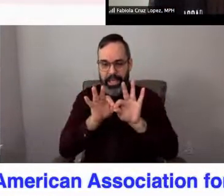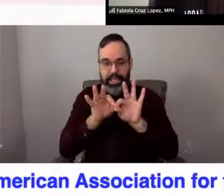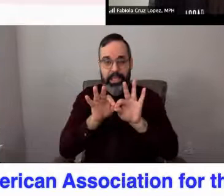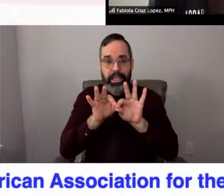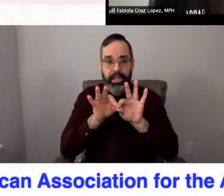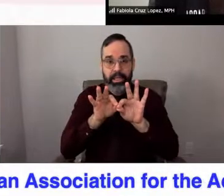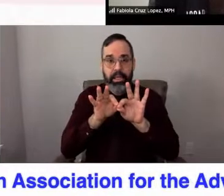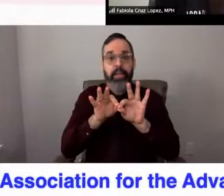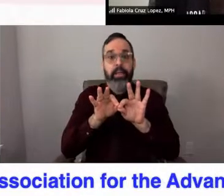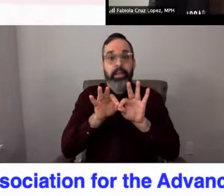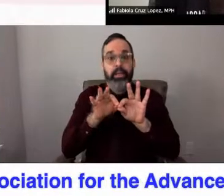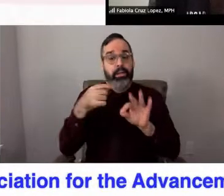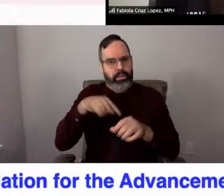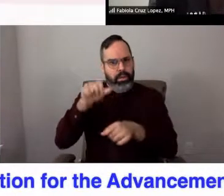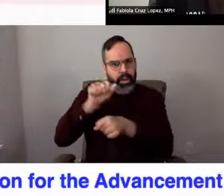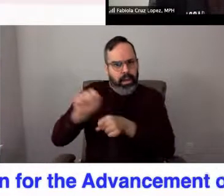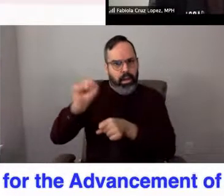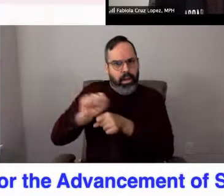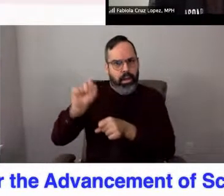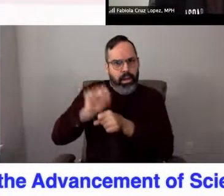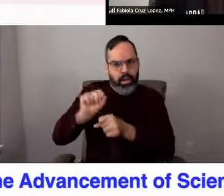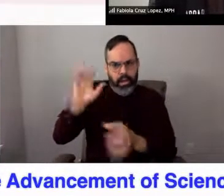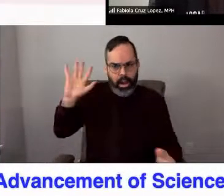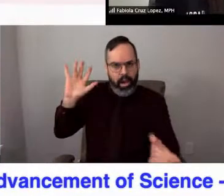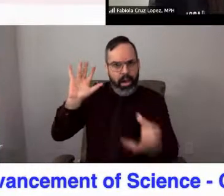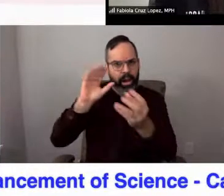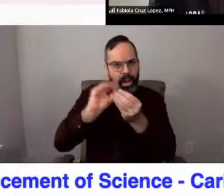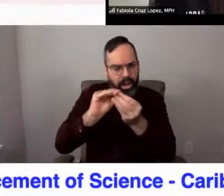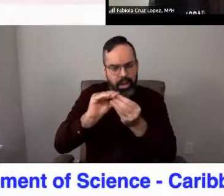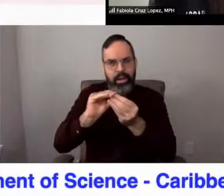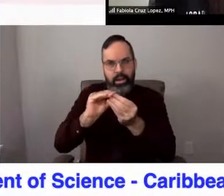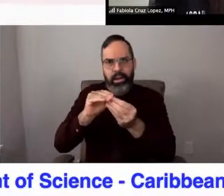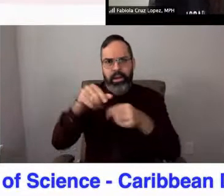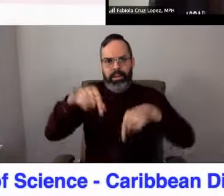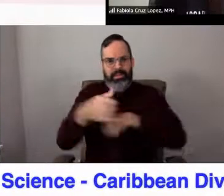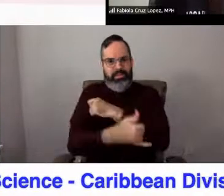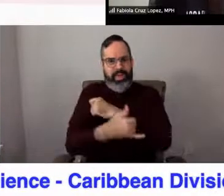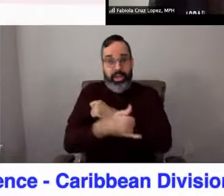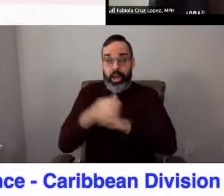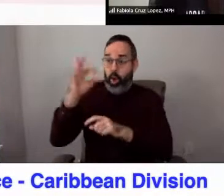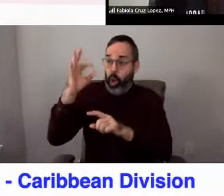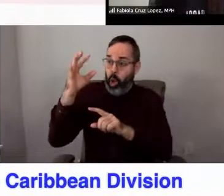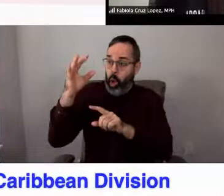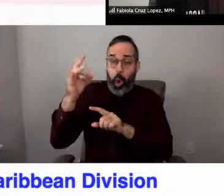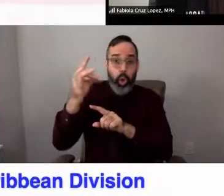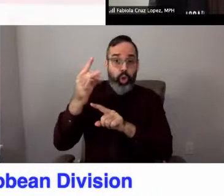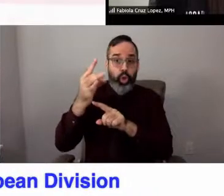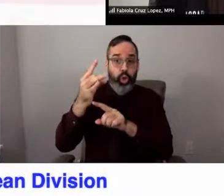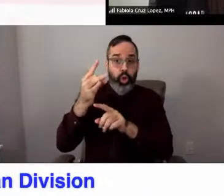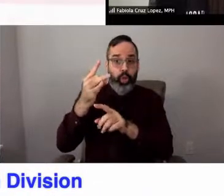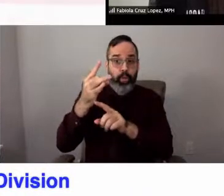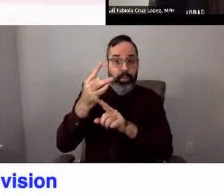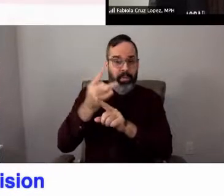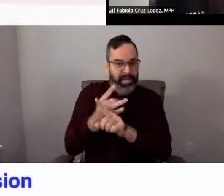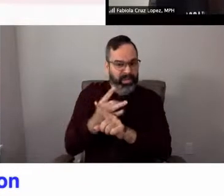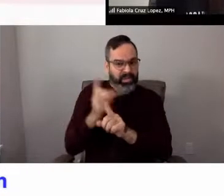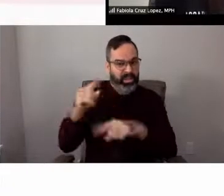que hemos hecho en el país. Ya han sido casi 8 meses desde que comenzamos